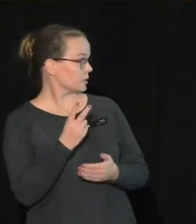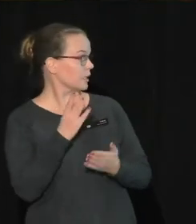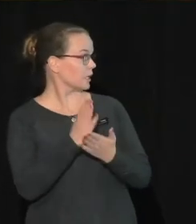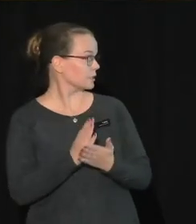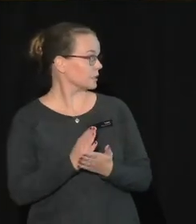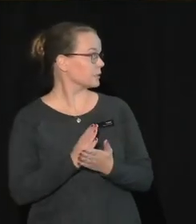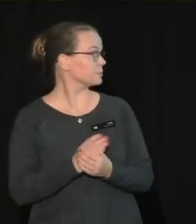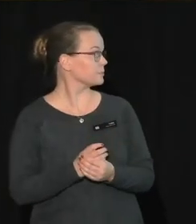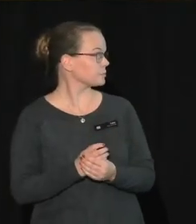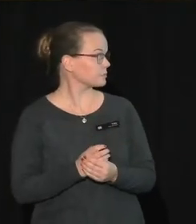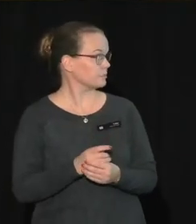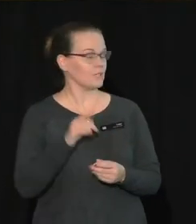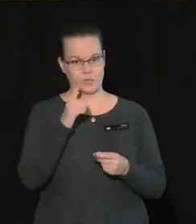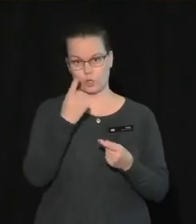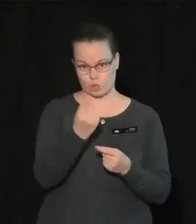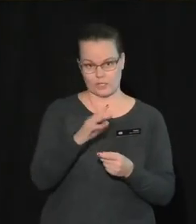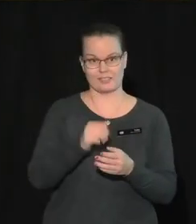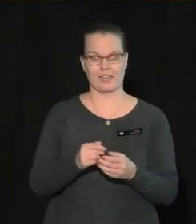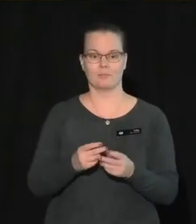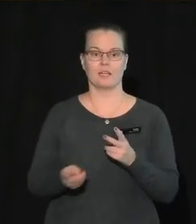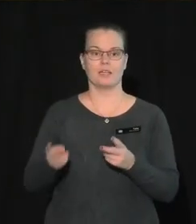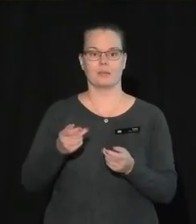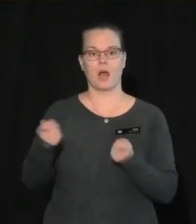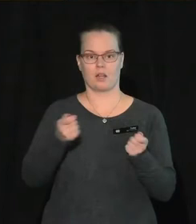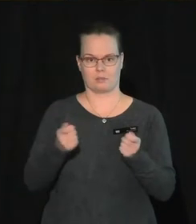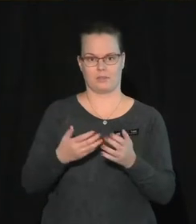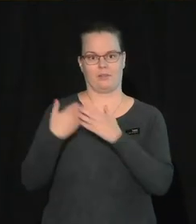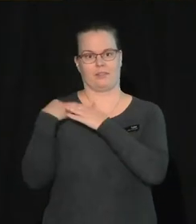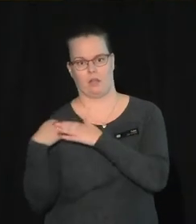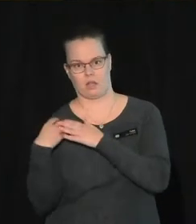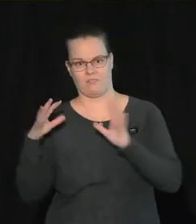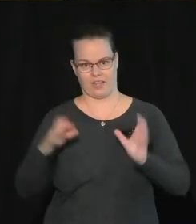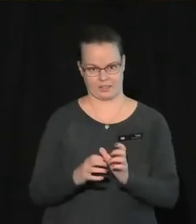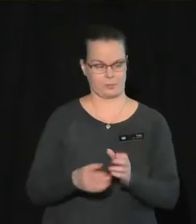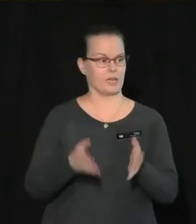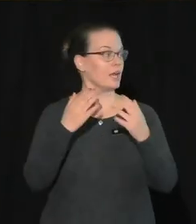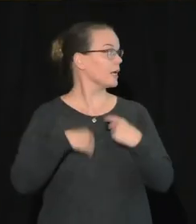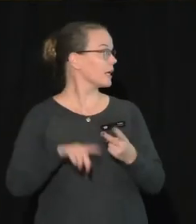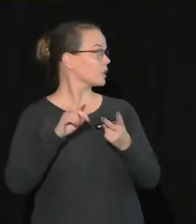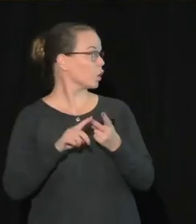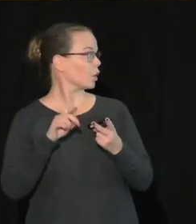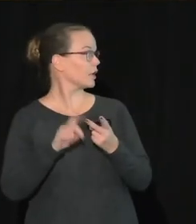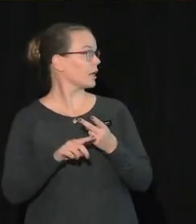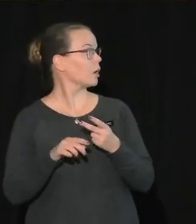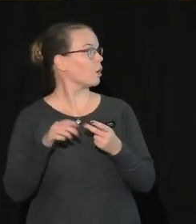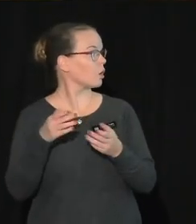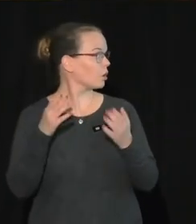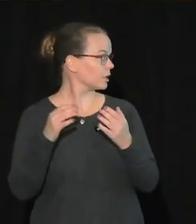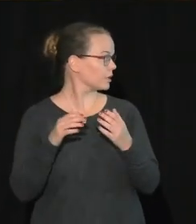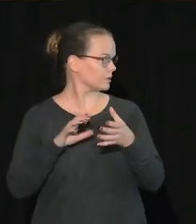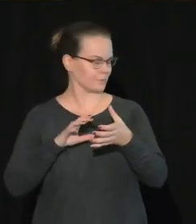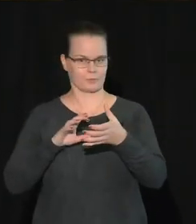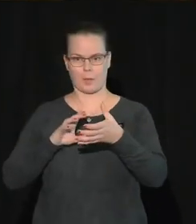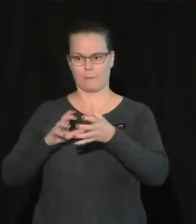on disproportionate burden and one on fundamental alteration. Let me explain that